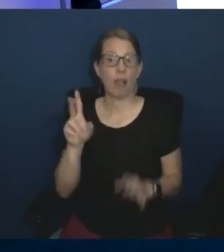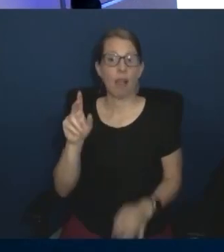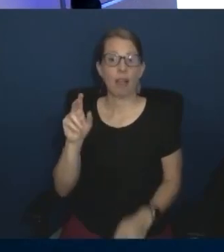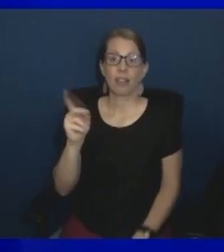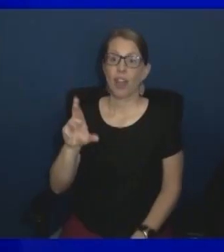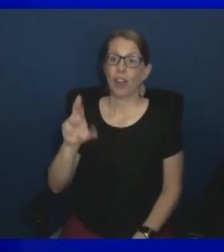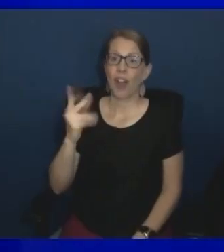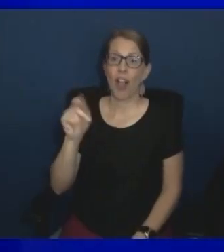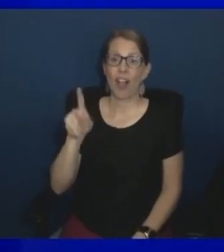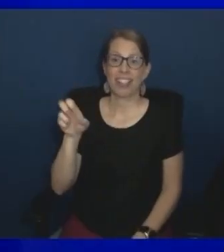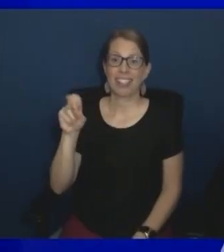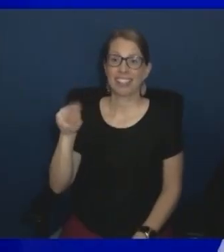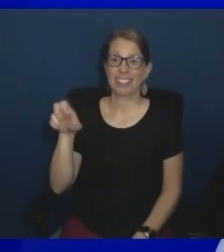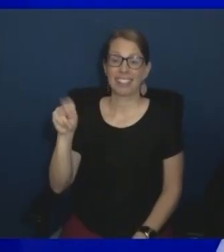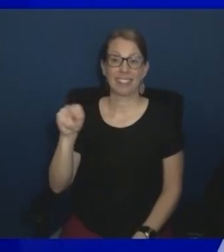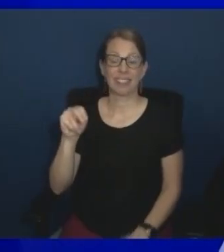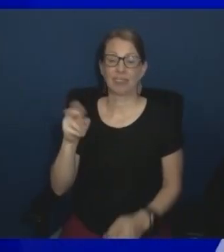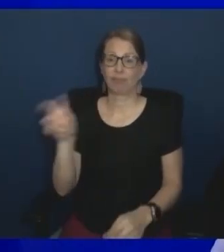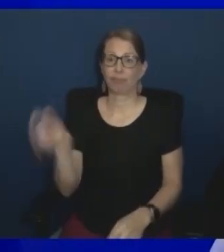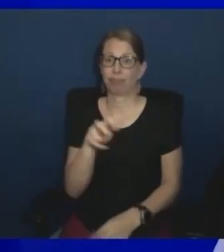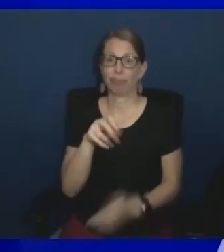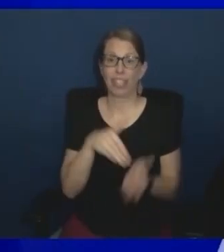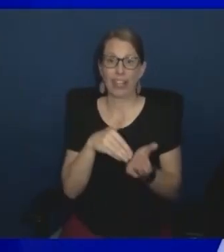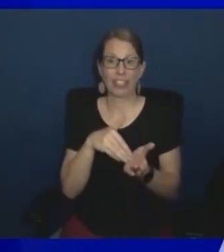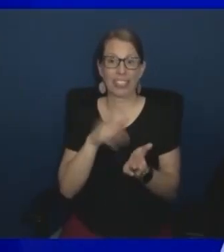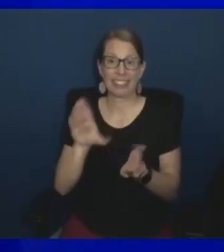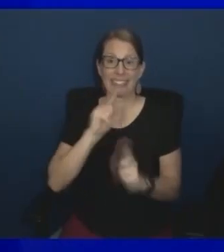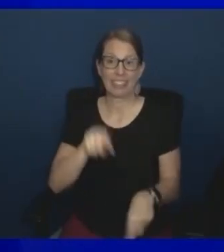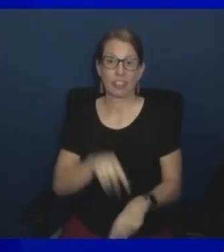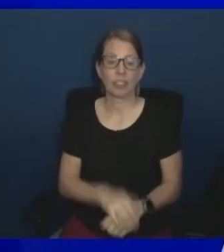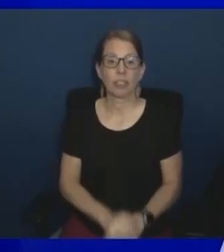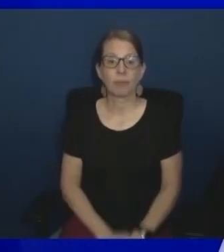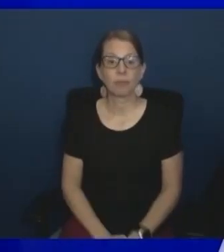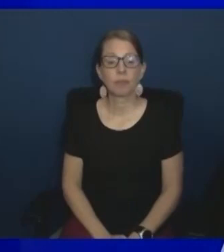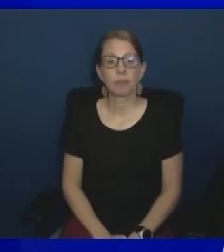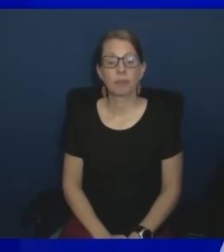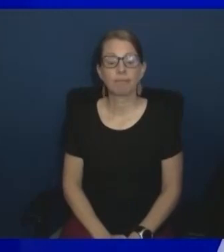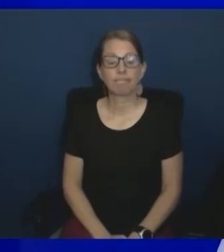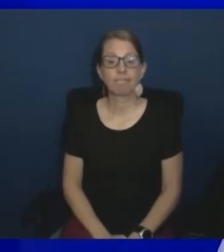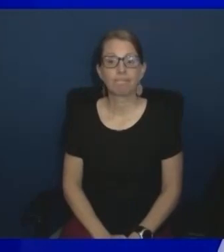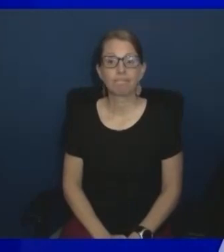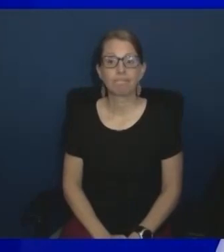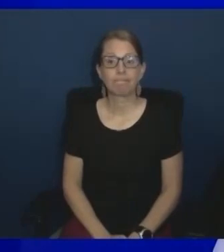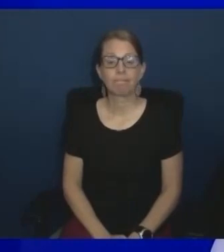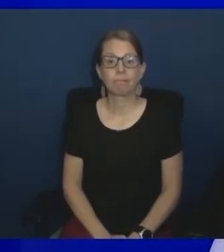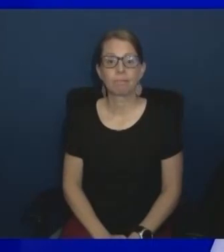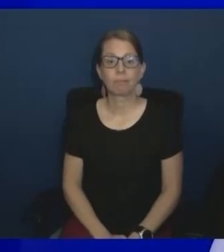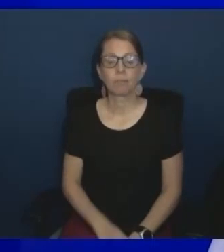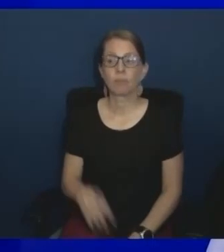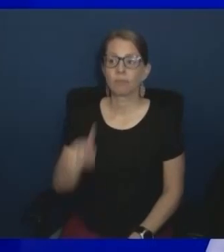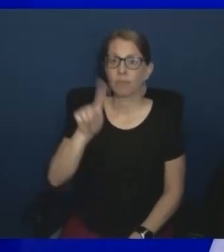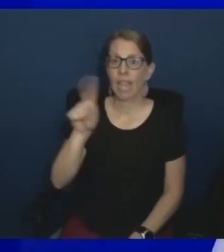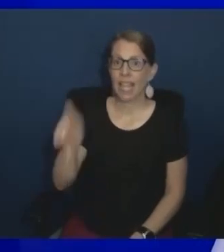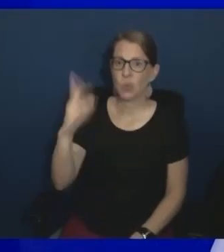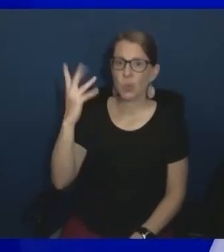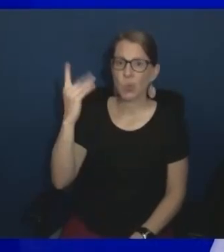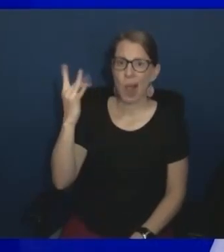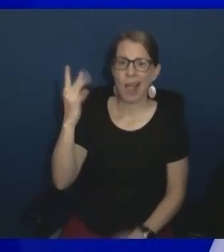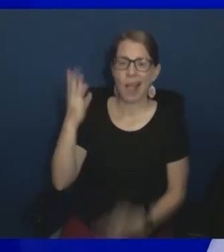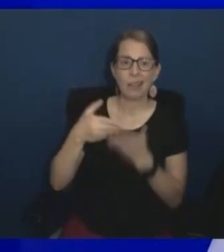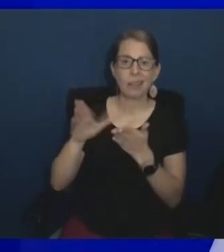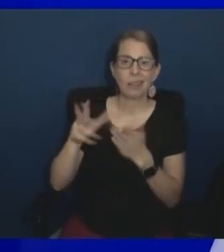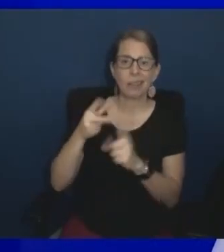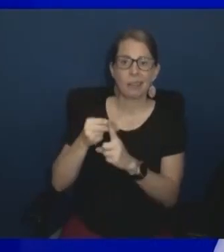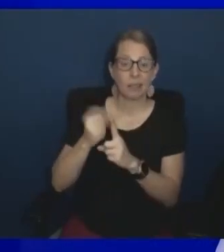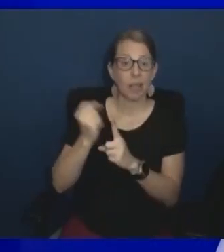but I think to Jace's point, it's a thoughtful point. Asking them why and understanding that